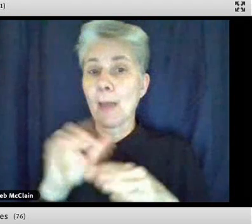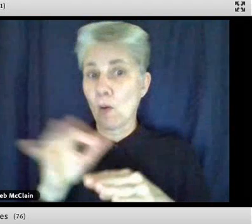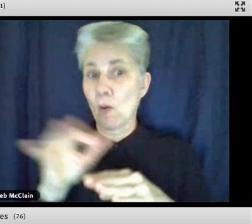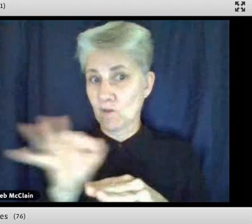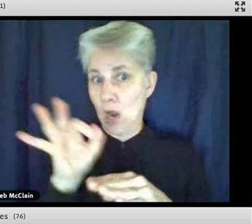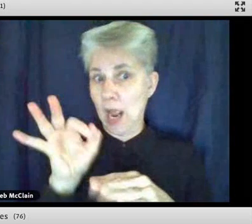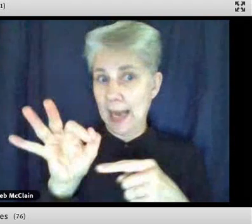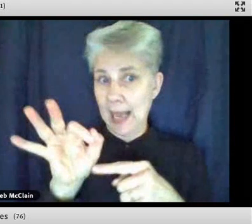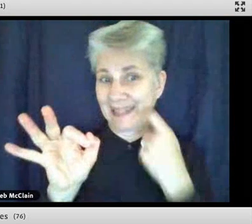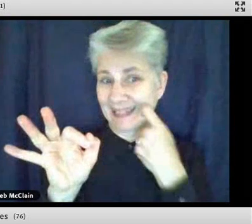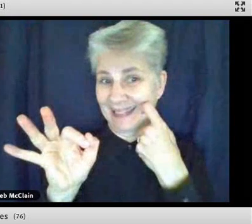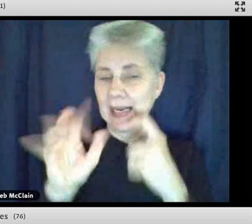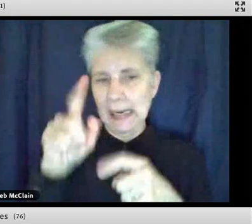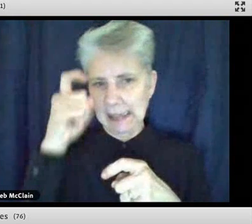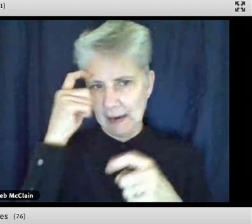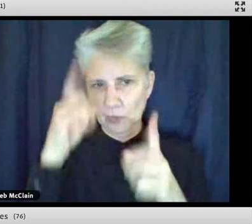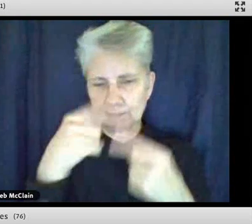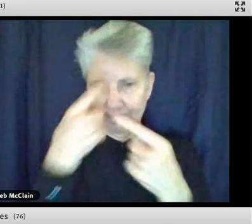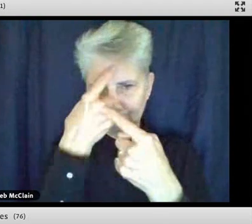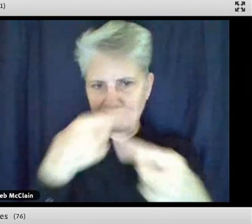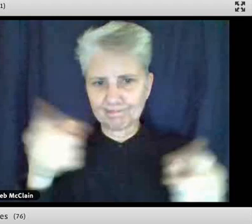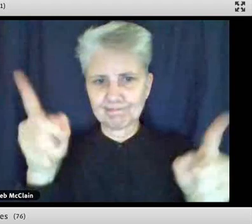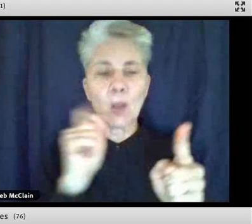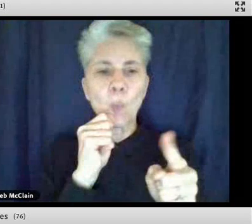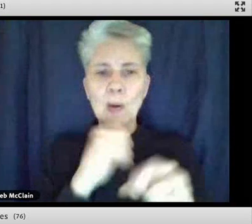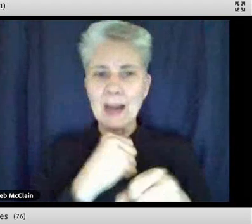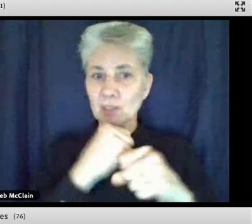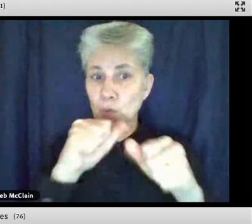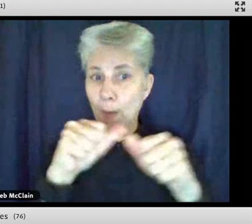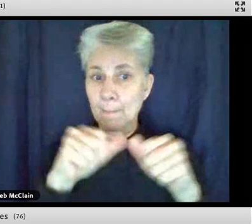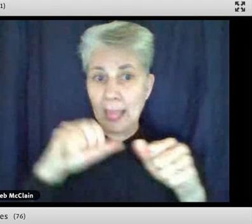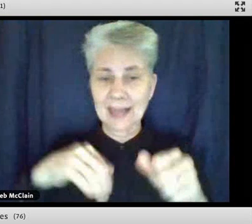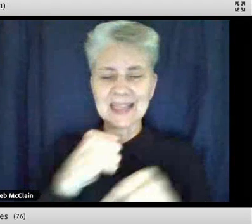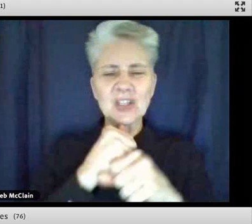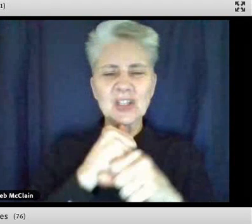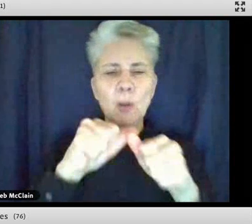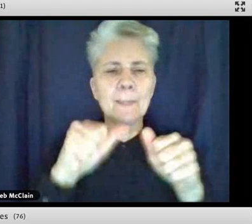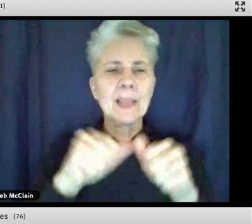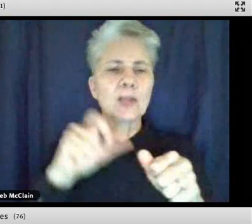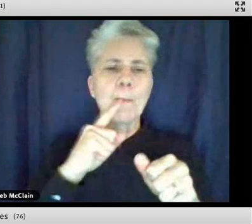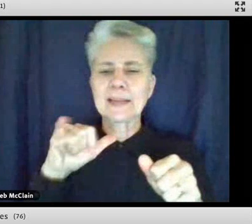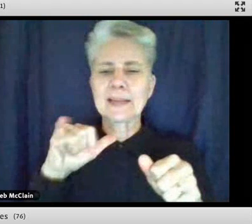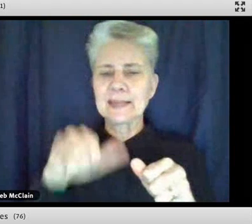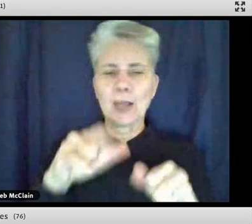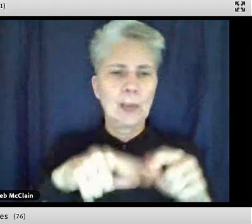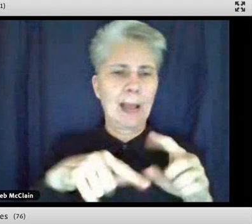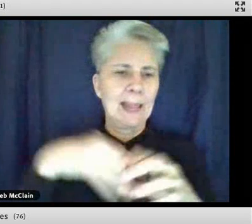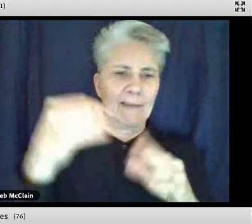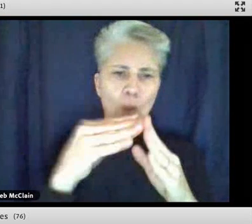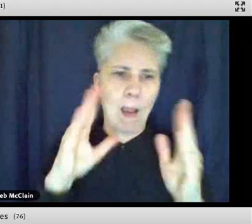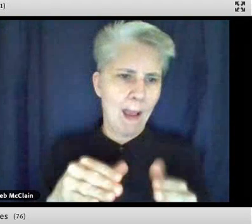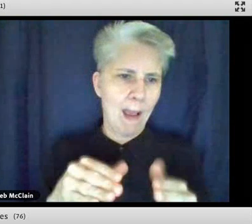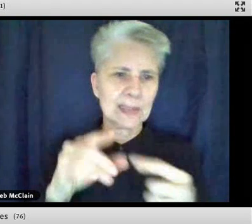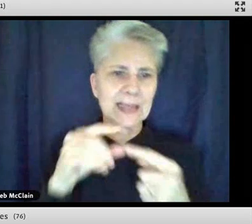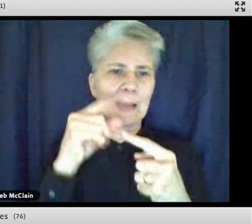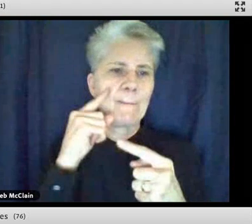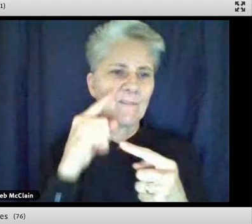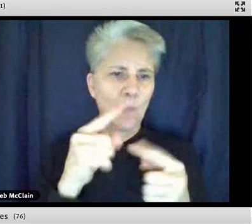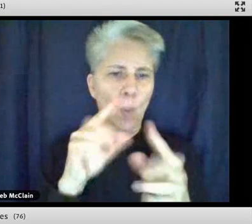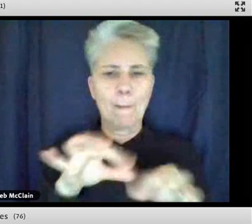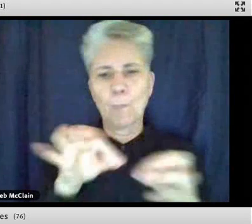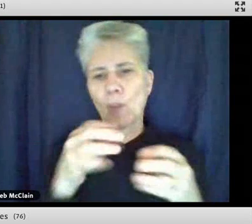Friday, our governor came out and said, we're not shelter in place. And so shelter in place means you basically don't leave your house except for